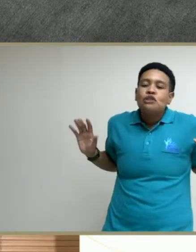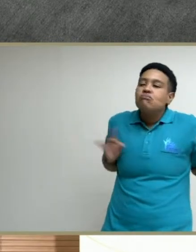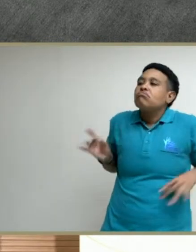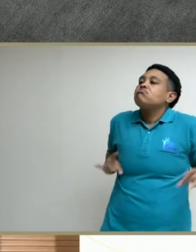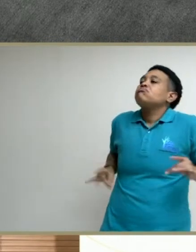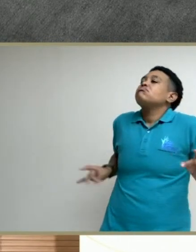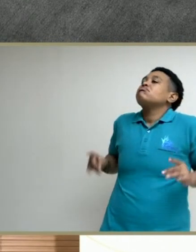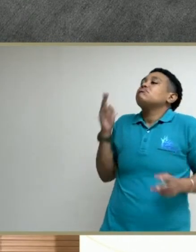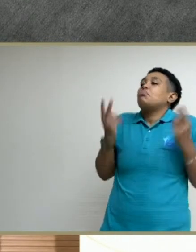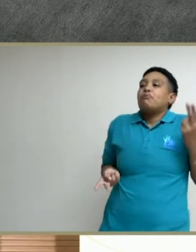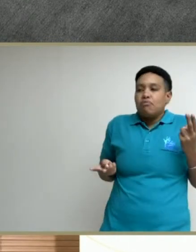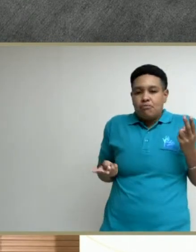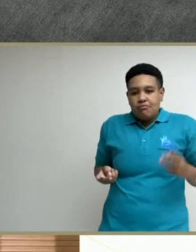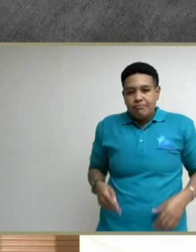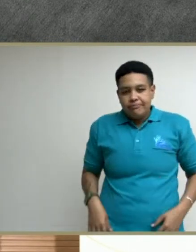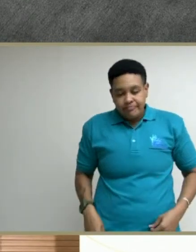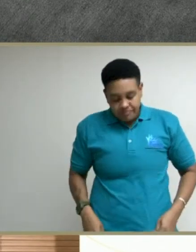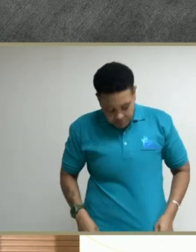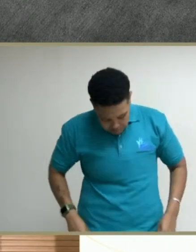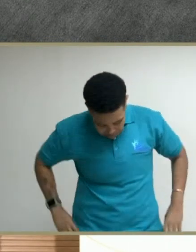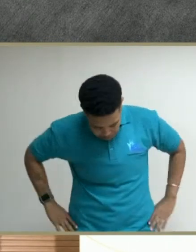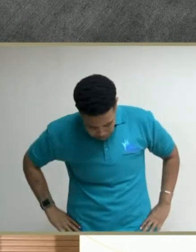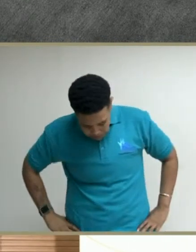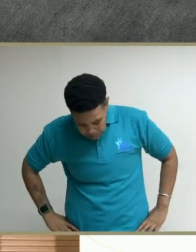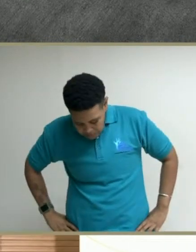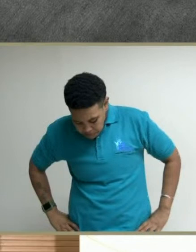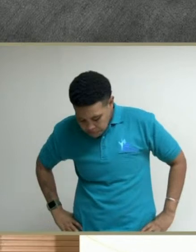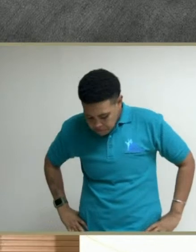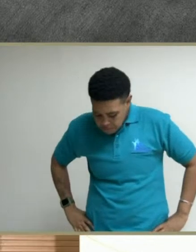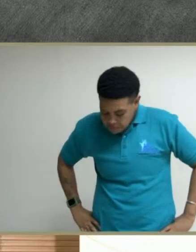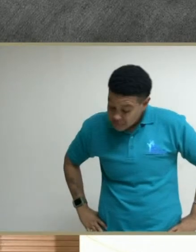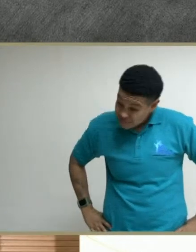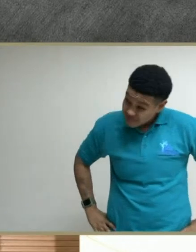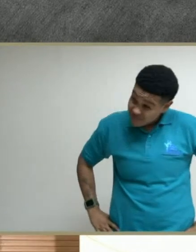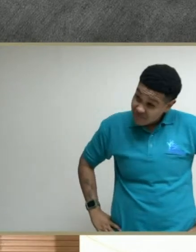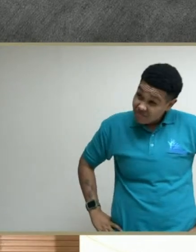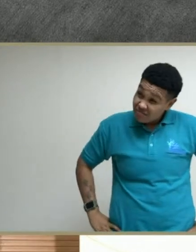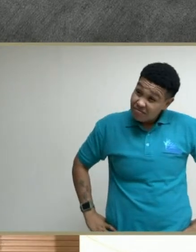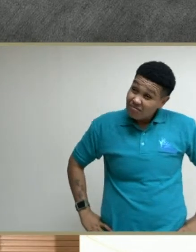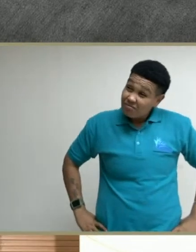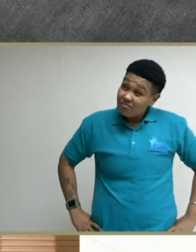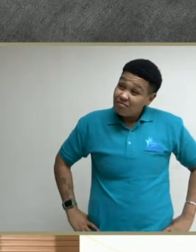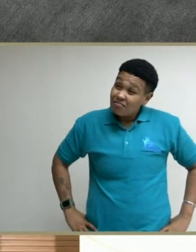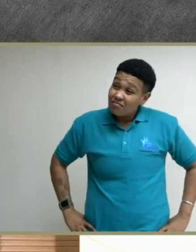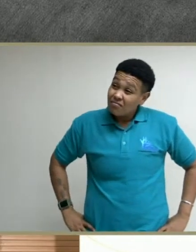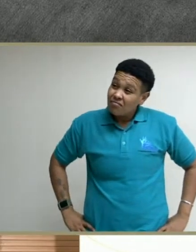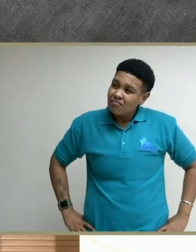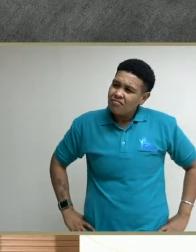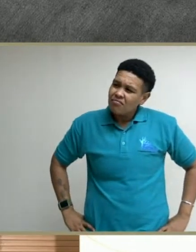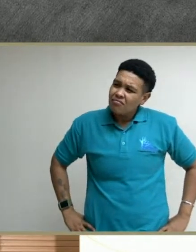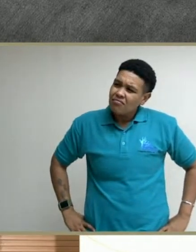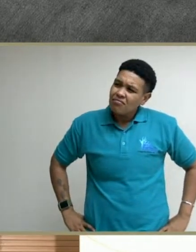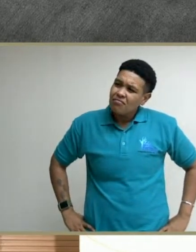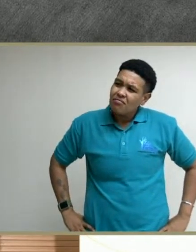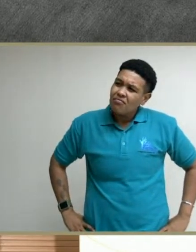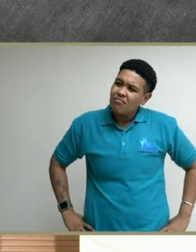So this is a summary of our indicators. So in summary,